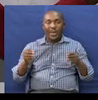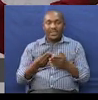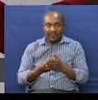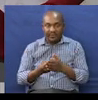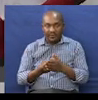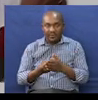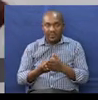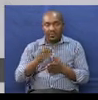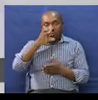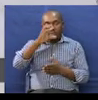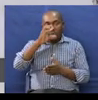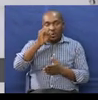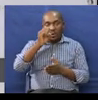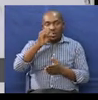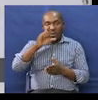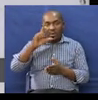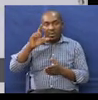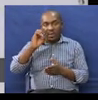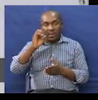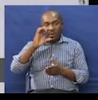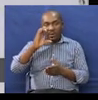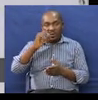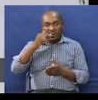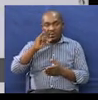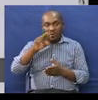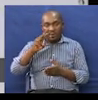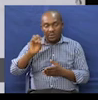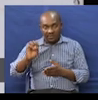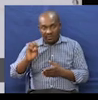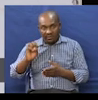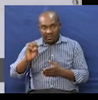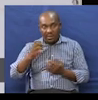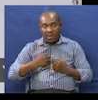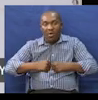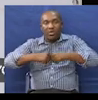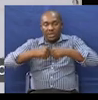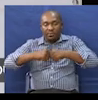of the major means of production.